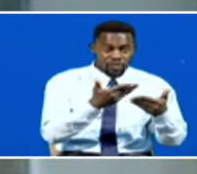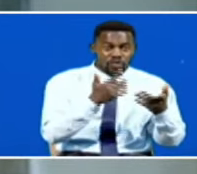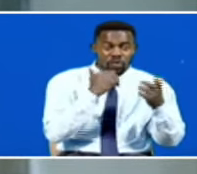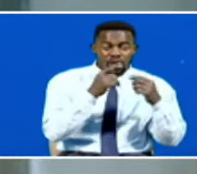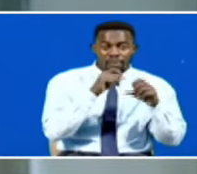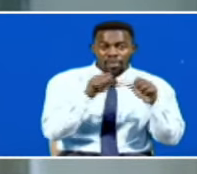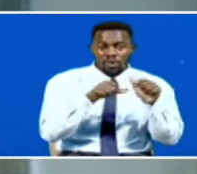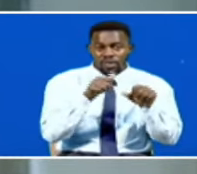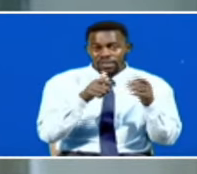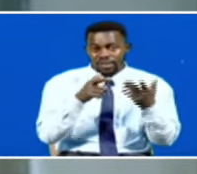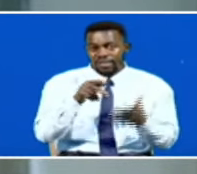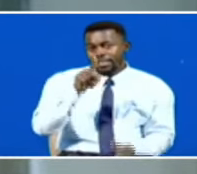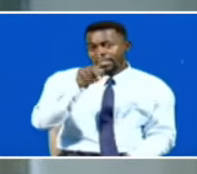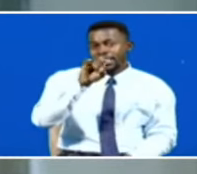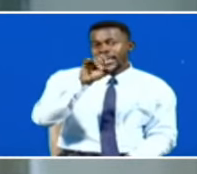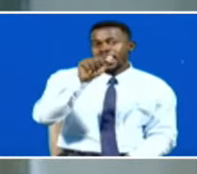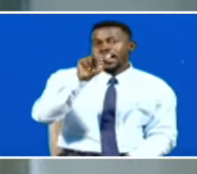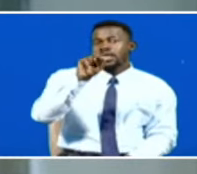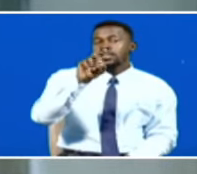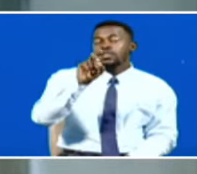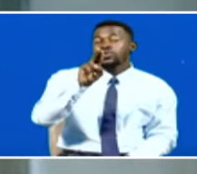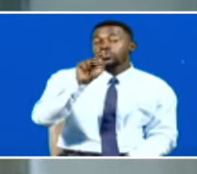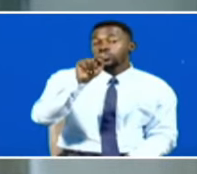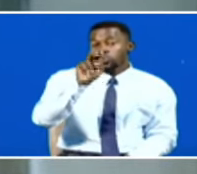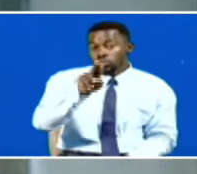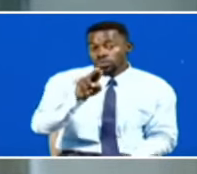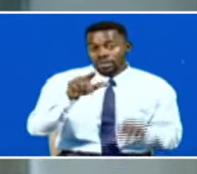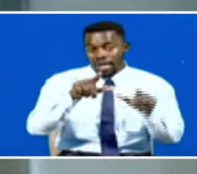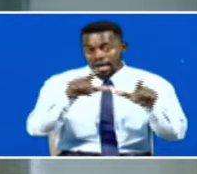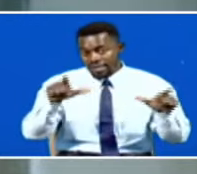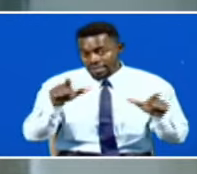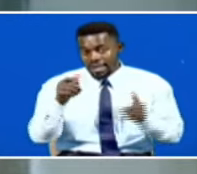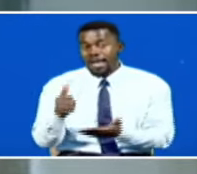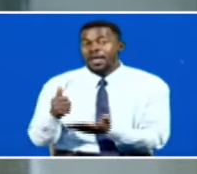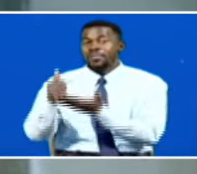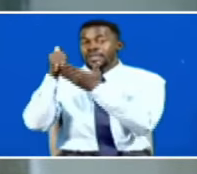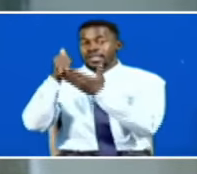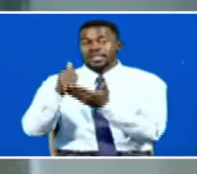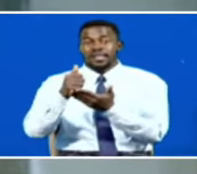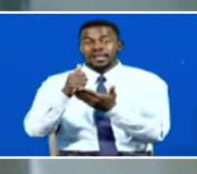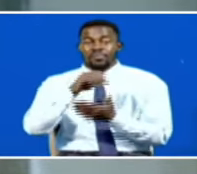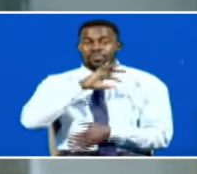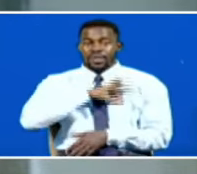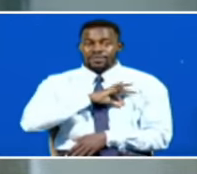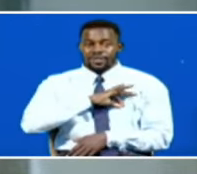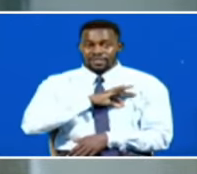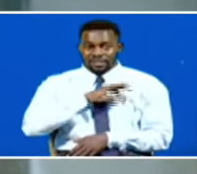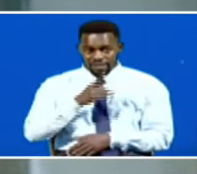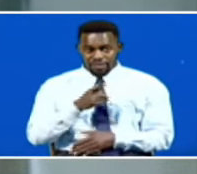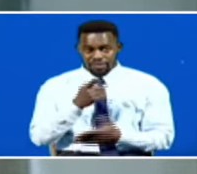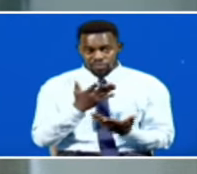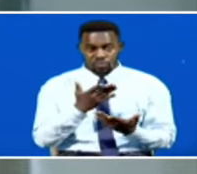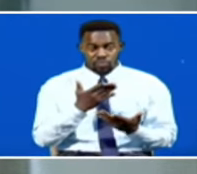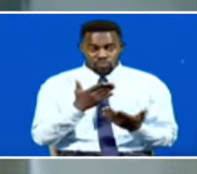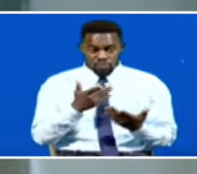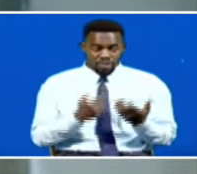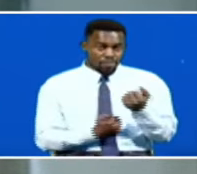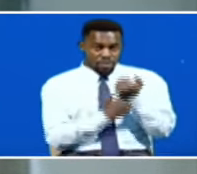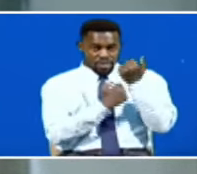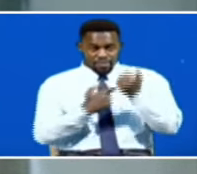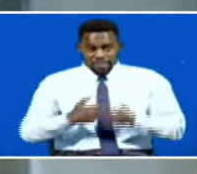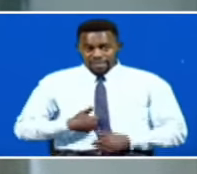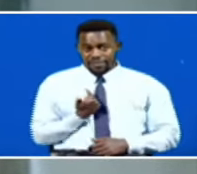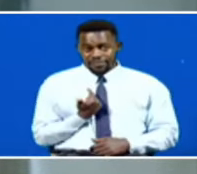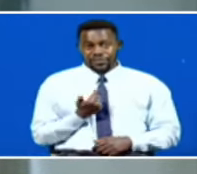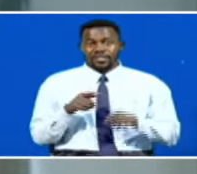in Kiandoto slums is assisting recovering addicts generate an income in a bid to fend for themselves. This including the